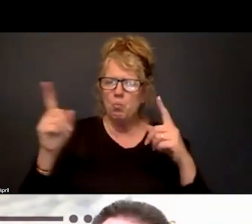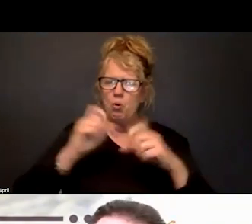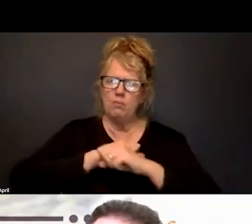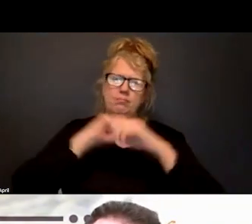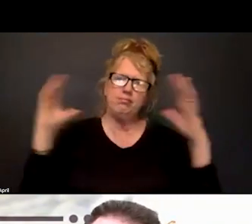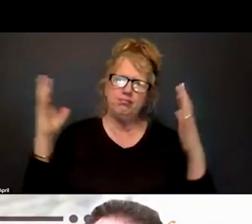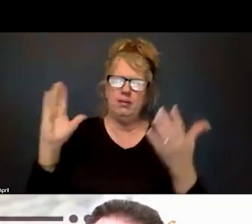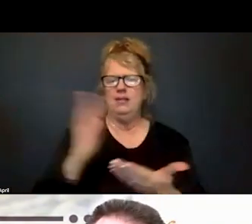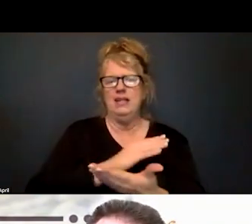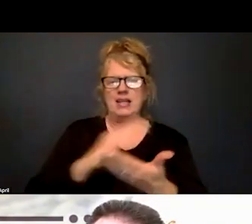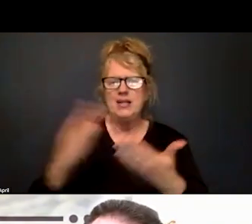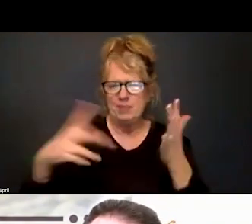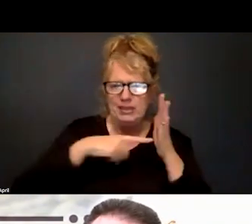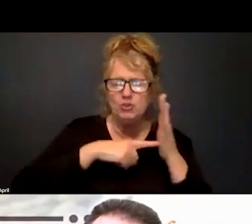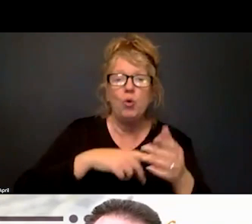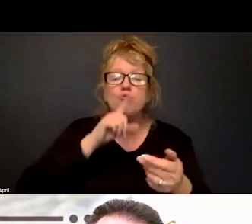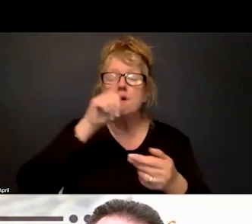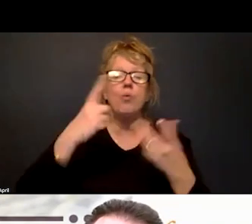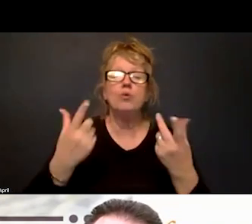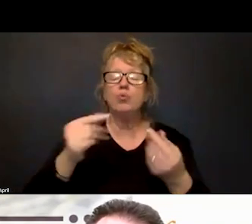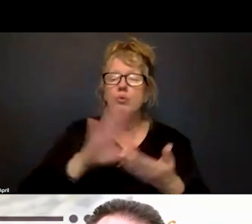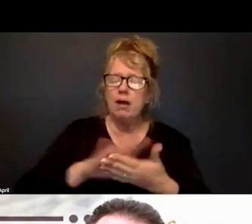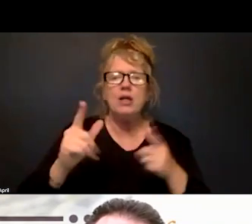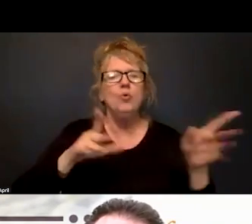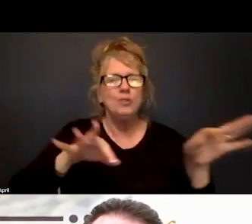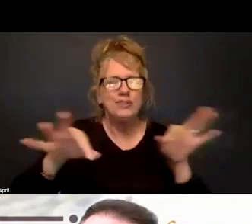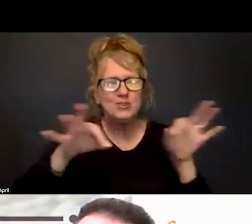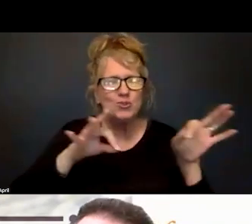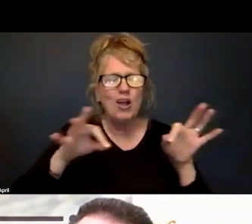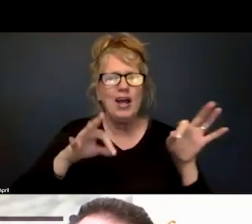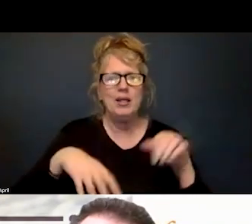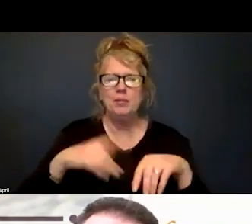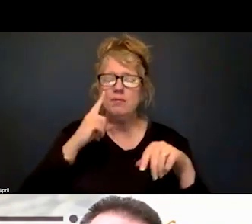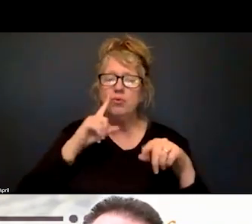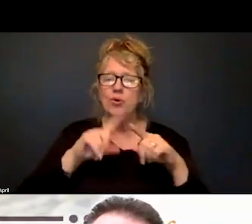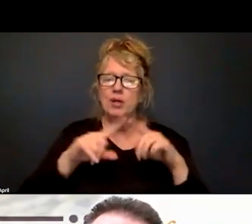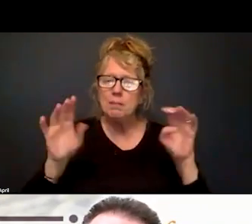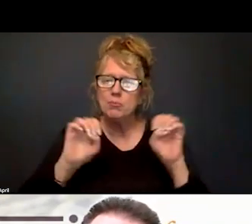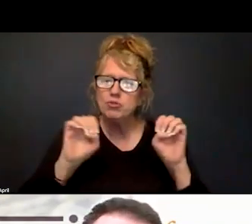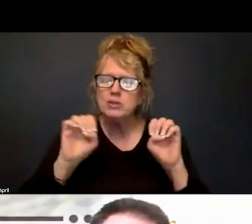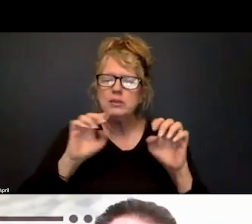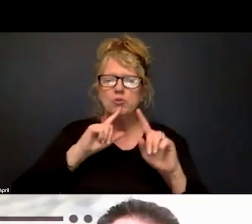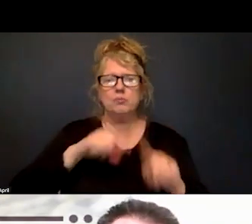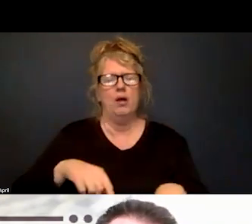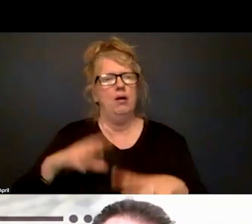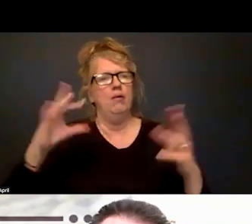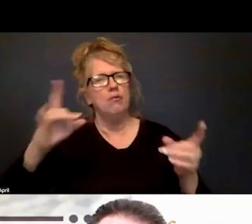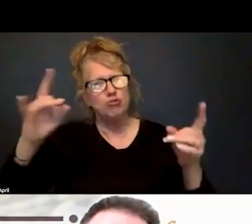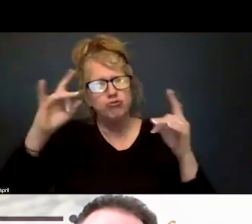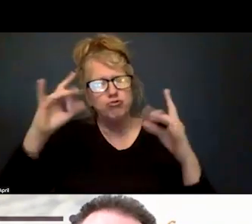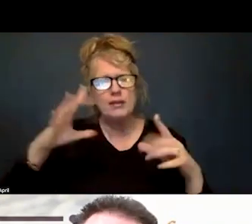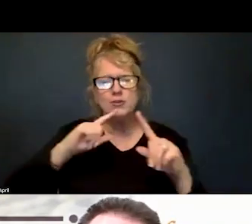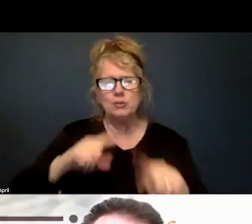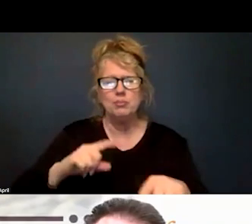one of the things it also does nicely is it describes it with terms of emergency response, crisis response,